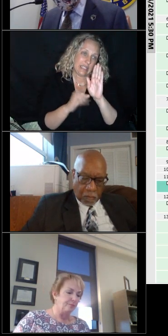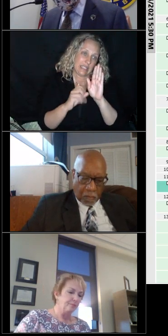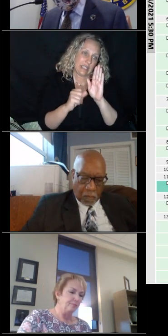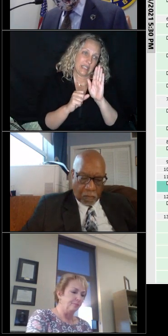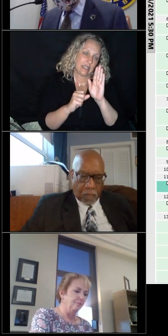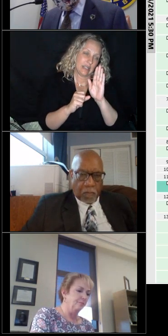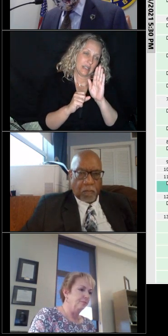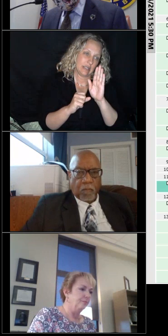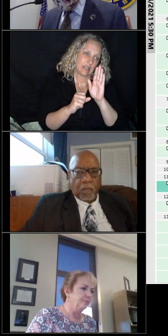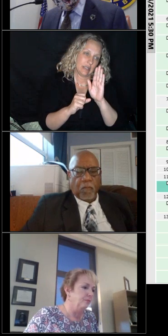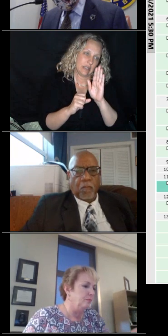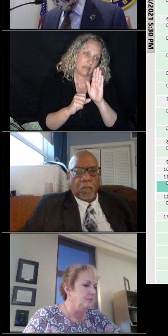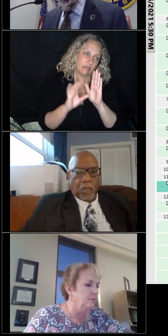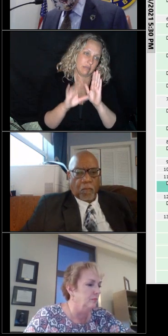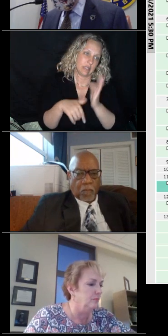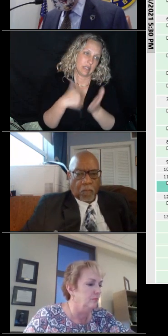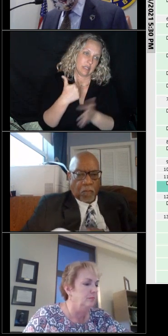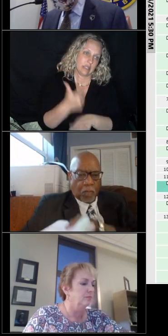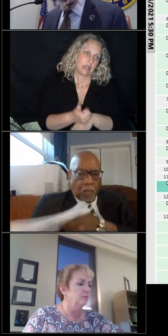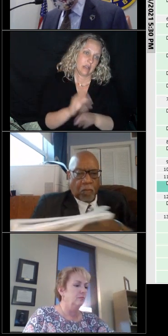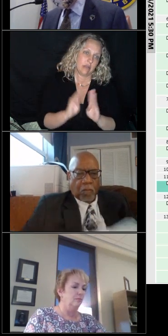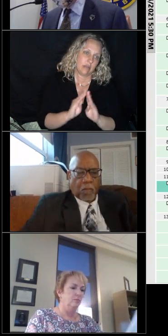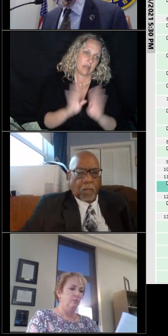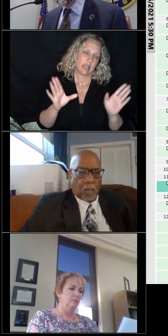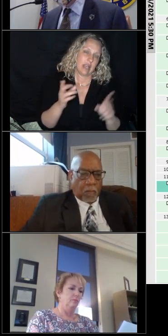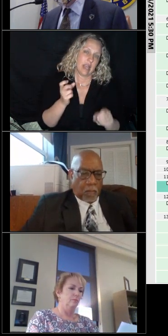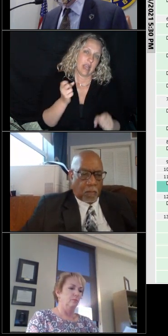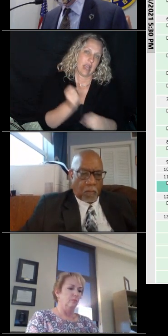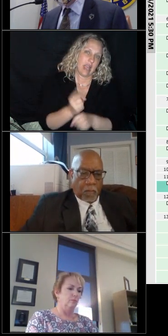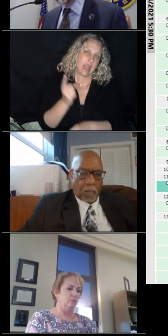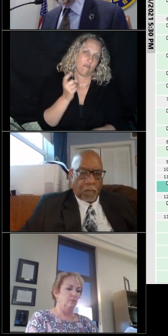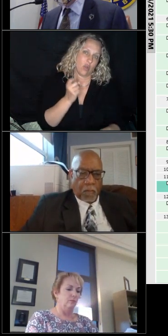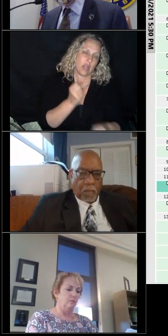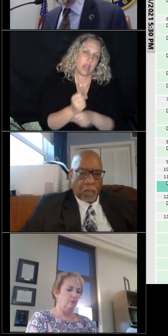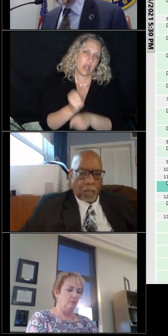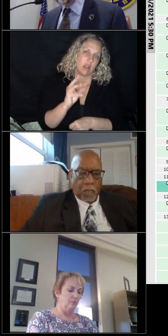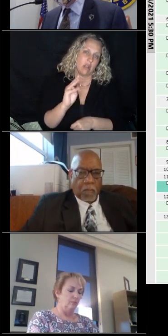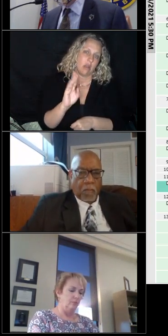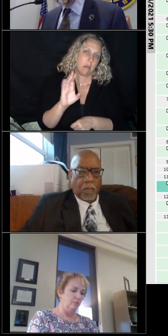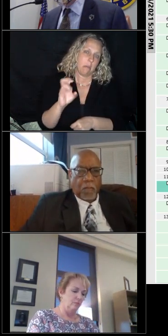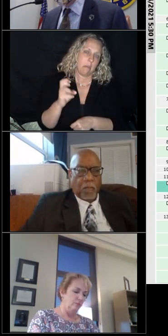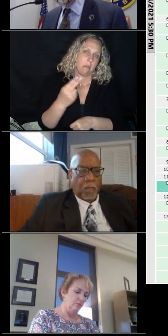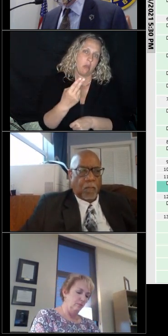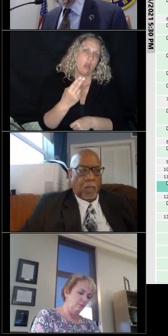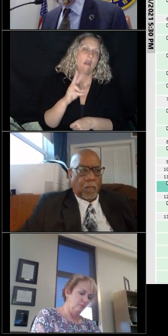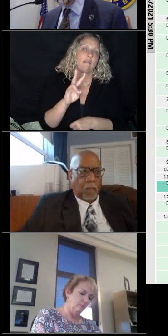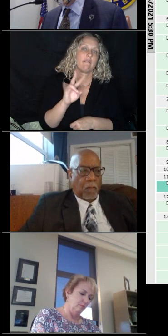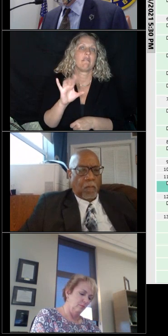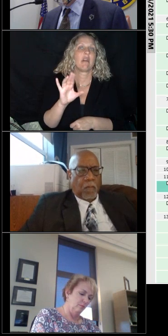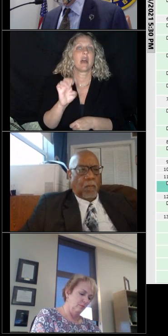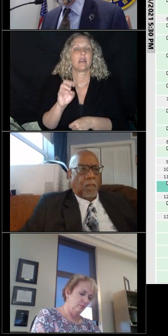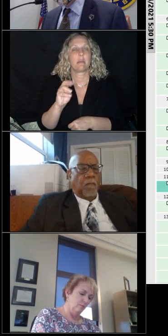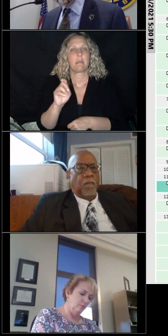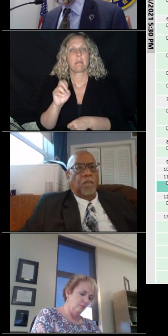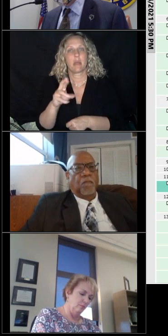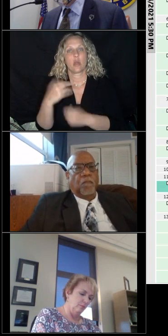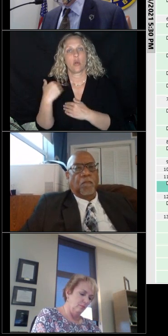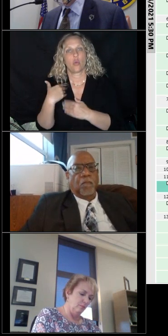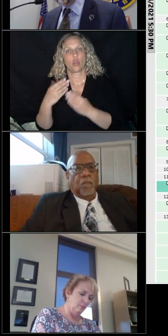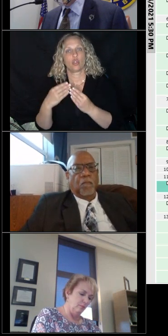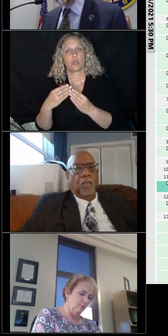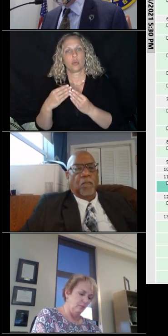in, for it to be set clearly for the record that every year at March, the vice mayor role should be relinquished